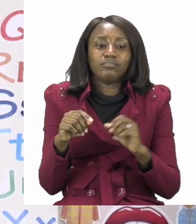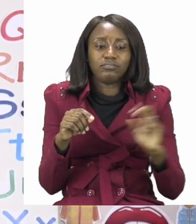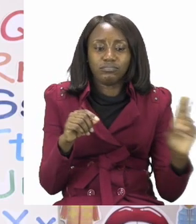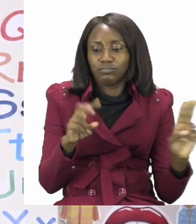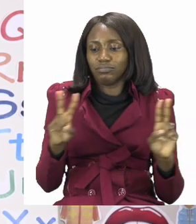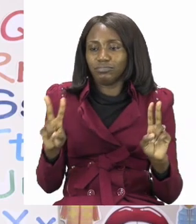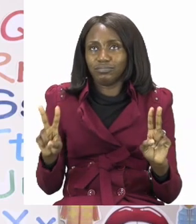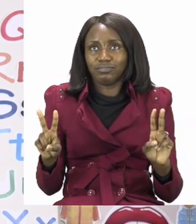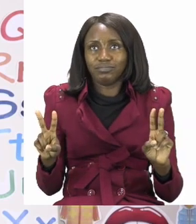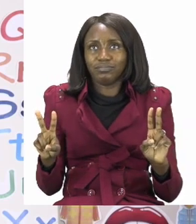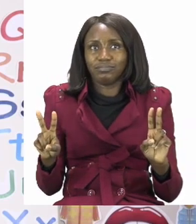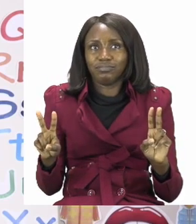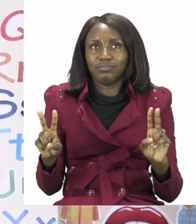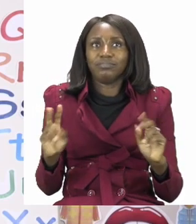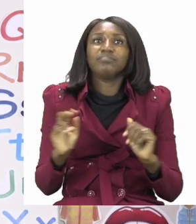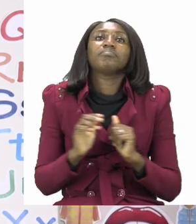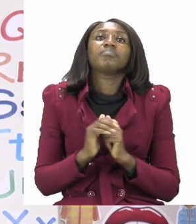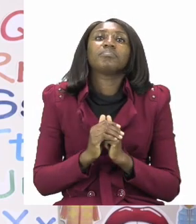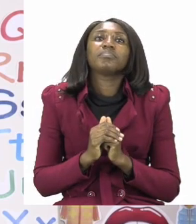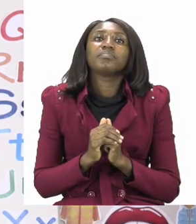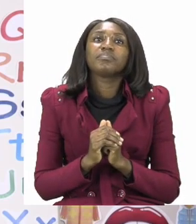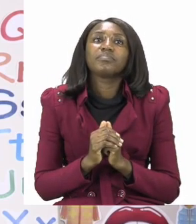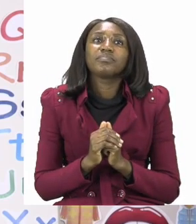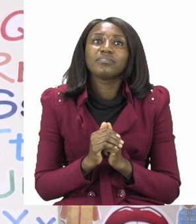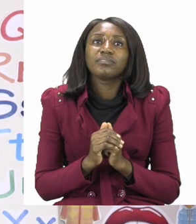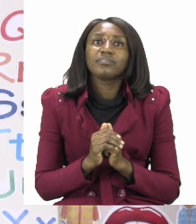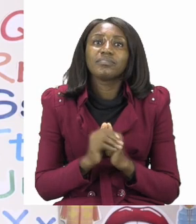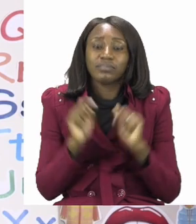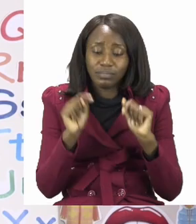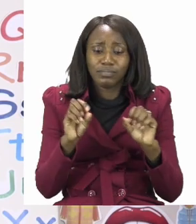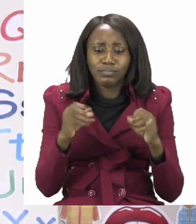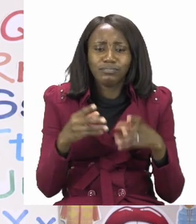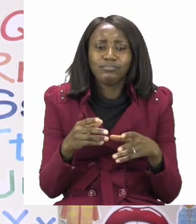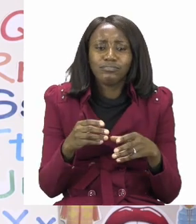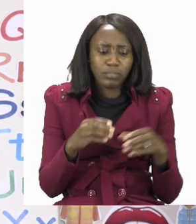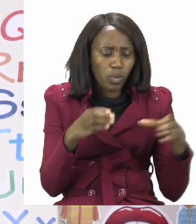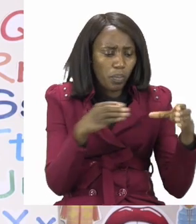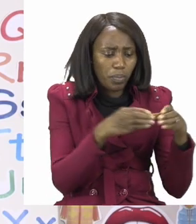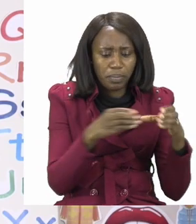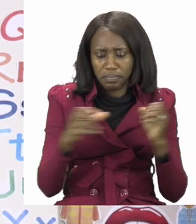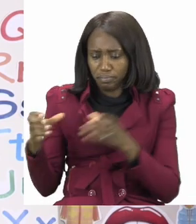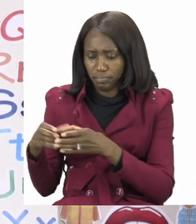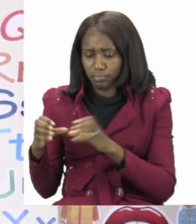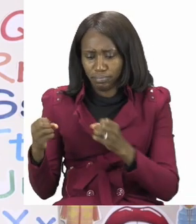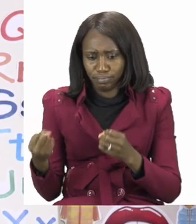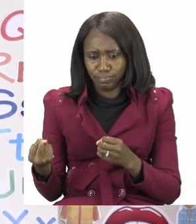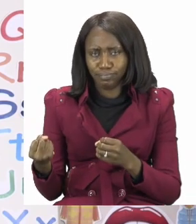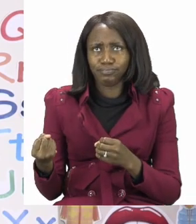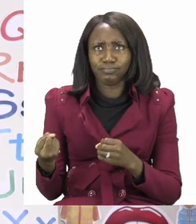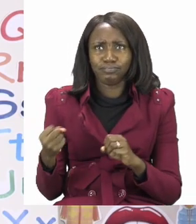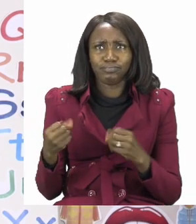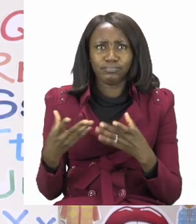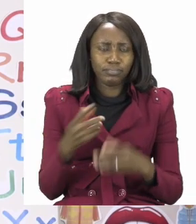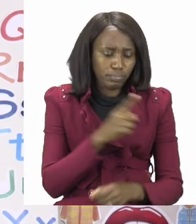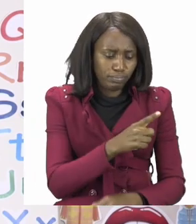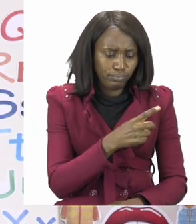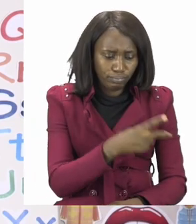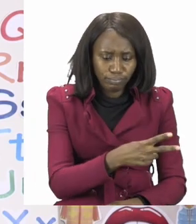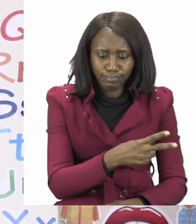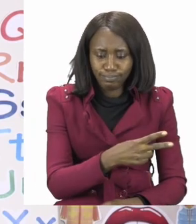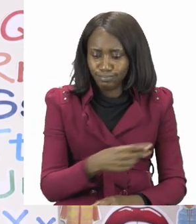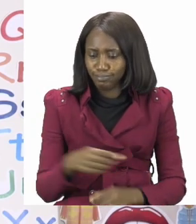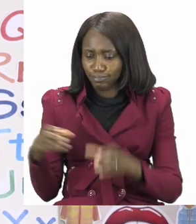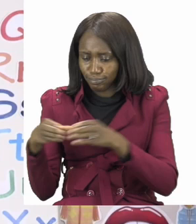circle B. After that, we need to count how many each of them have. 1,